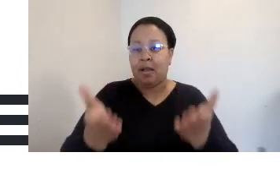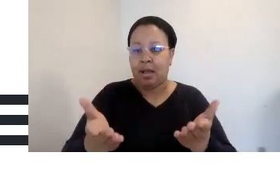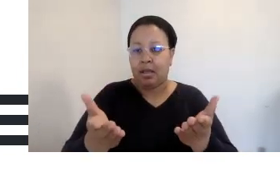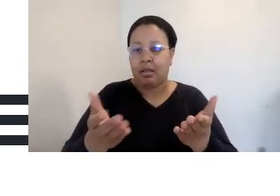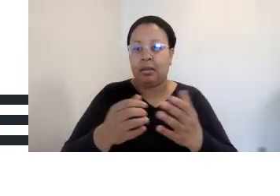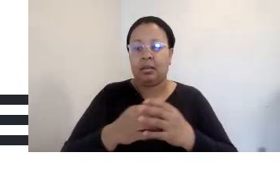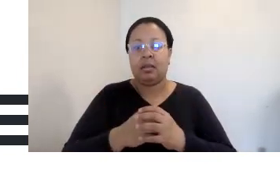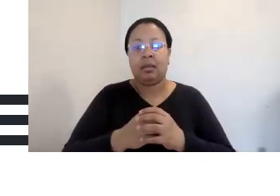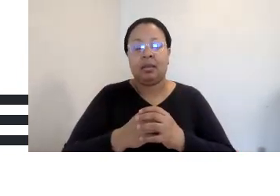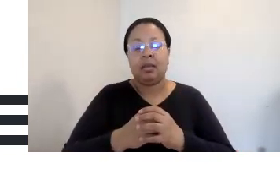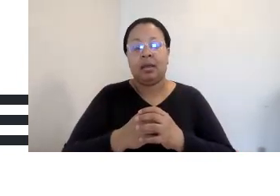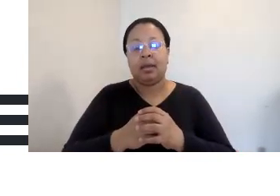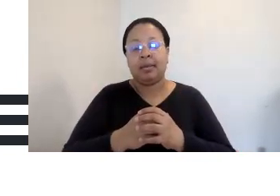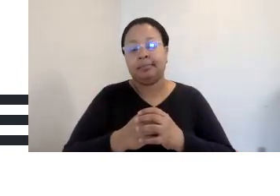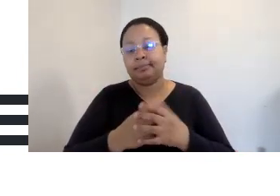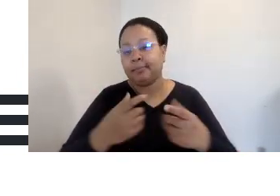up designated rest